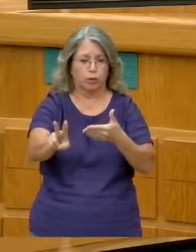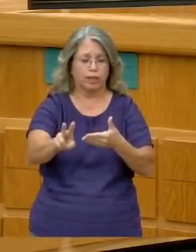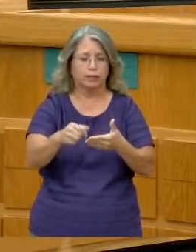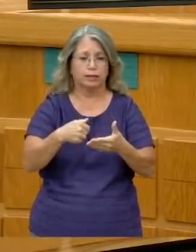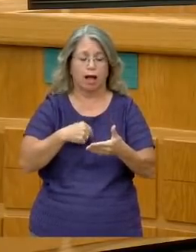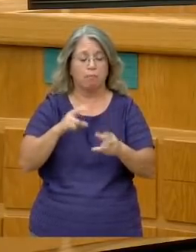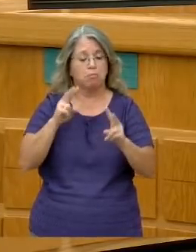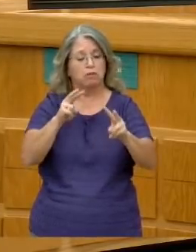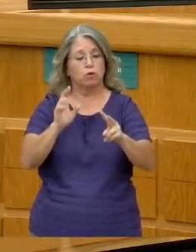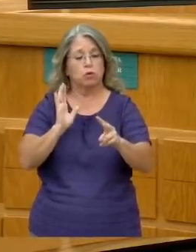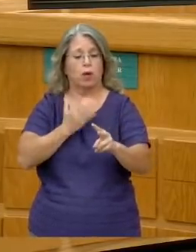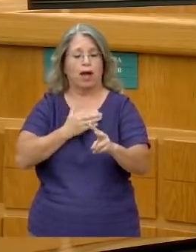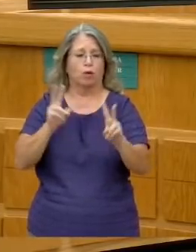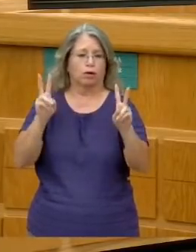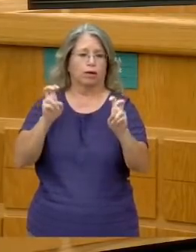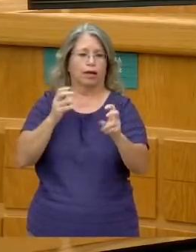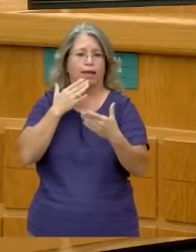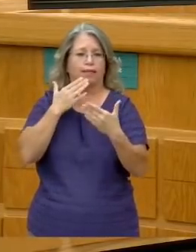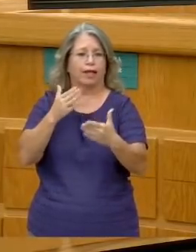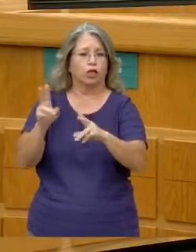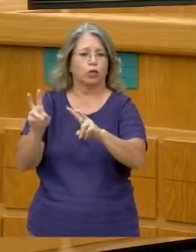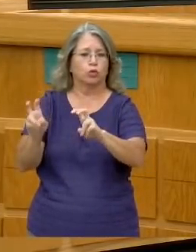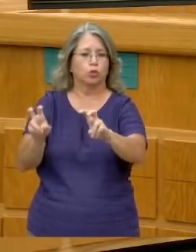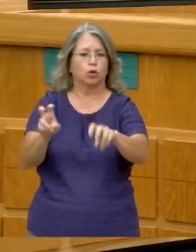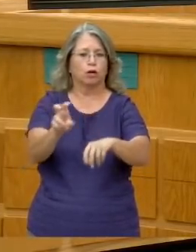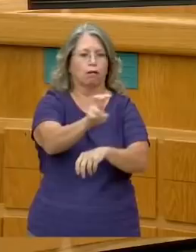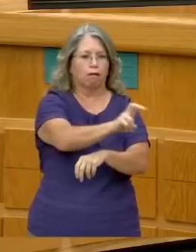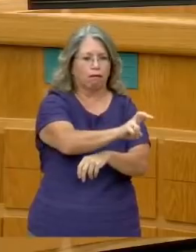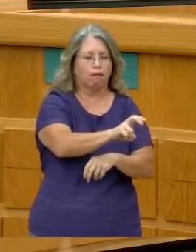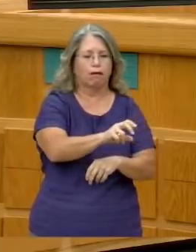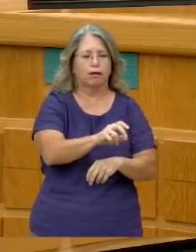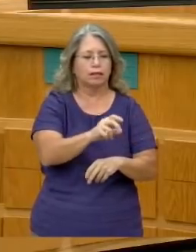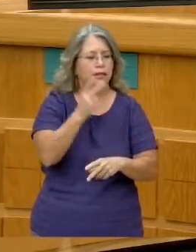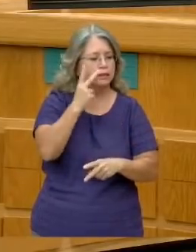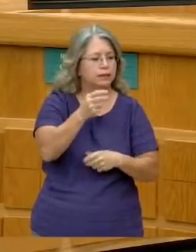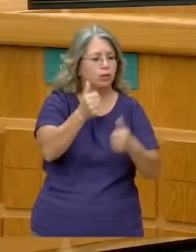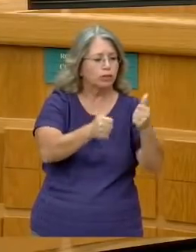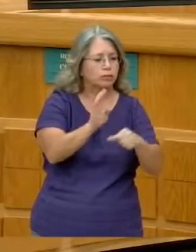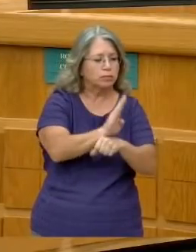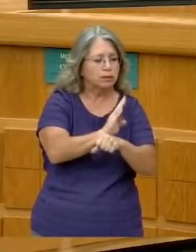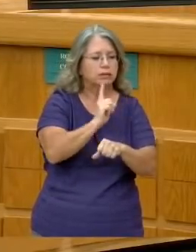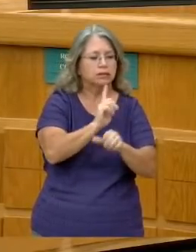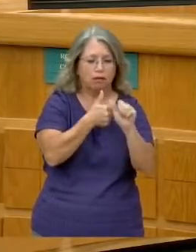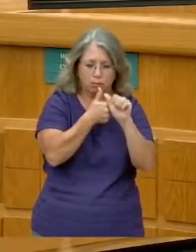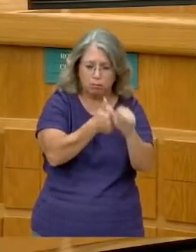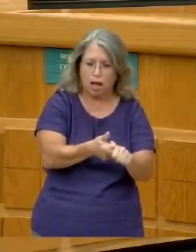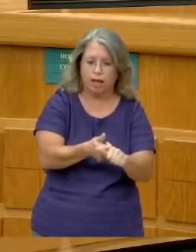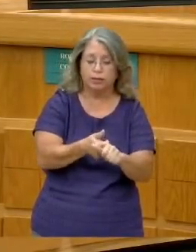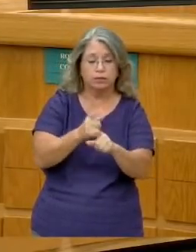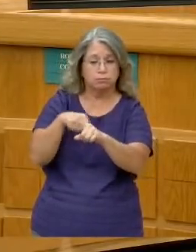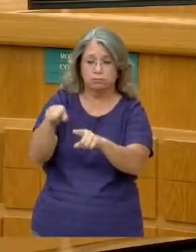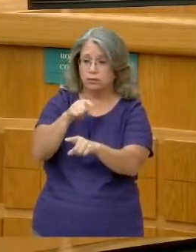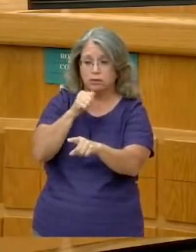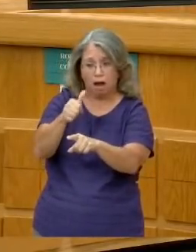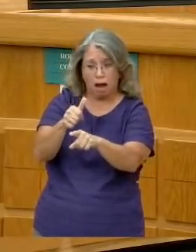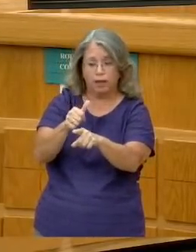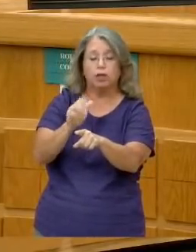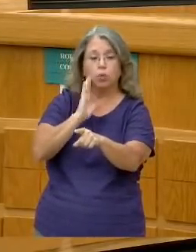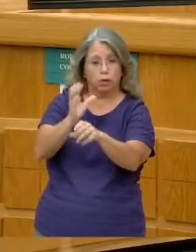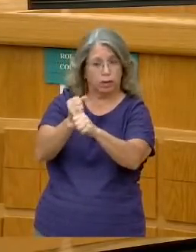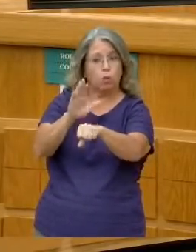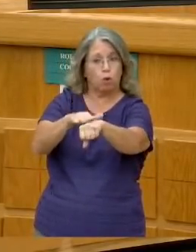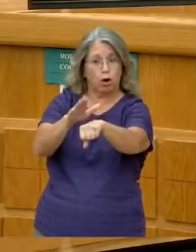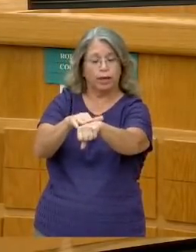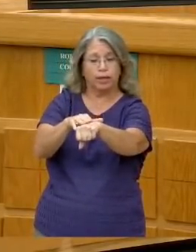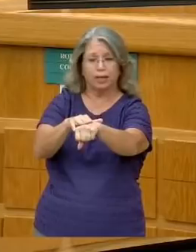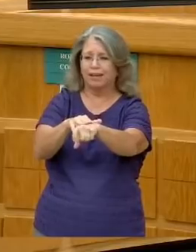forward to seeing how many people and thanking them for being in compliance in their businesses and whatever they're doing. And those that are not, we're going to warn you.